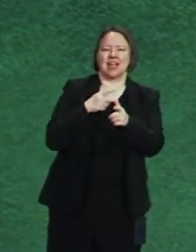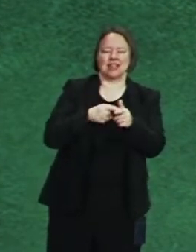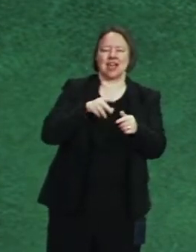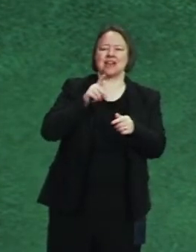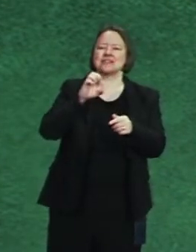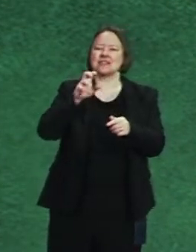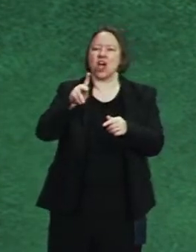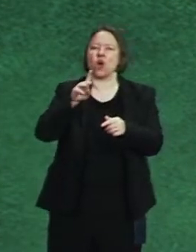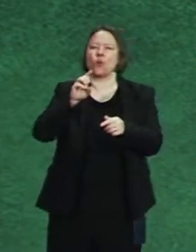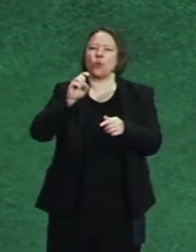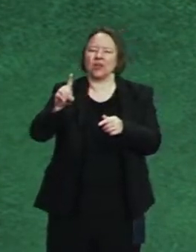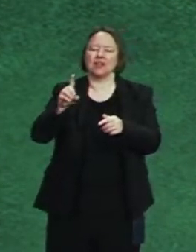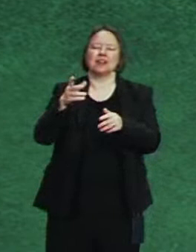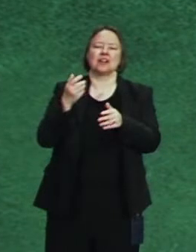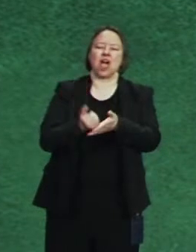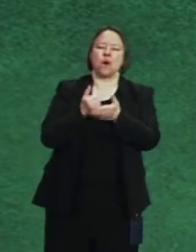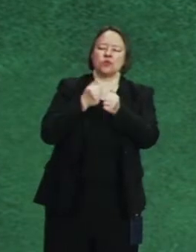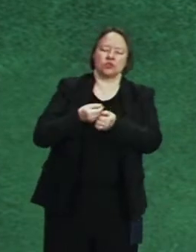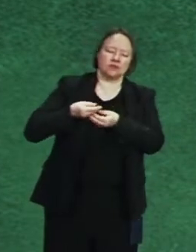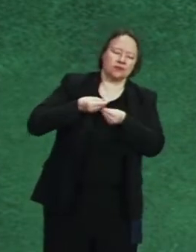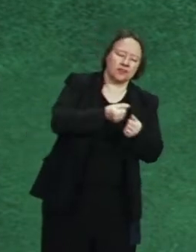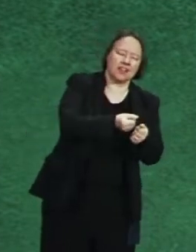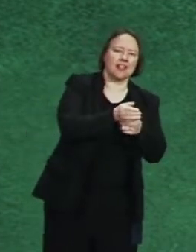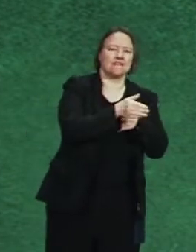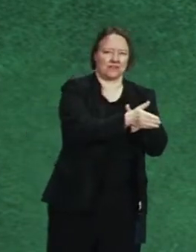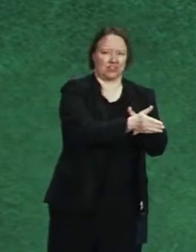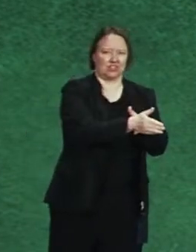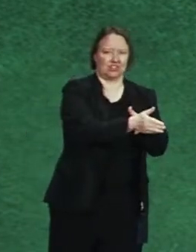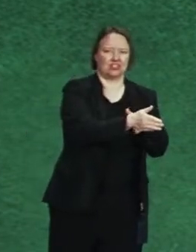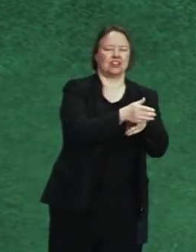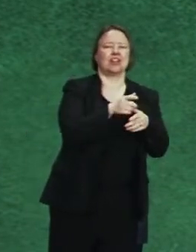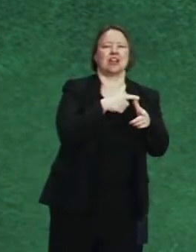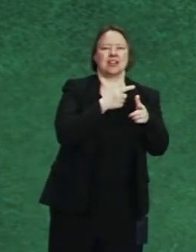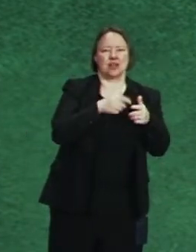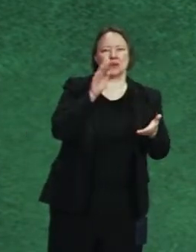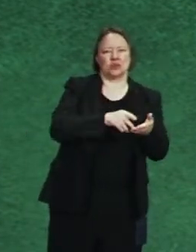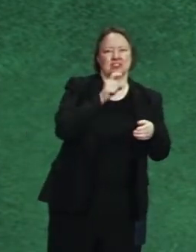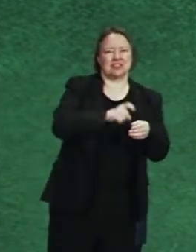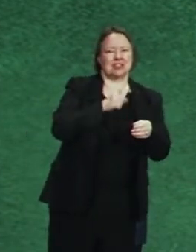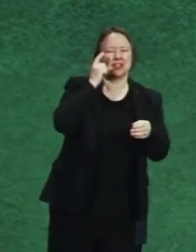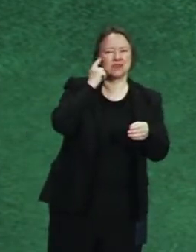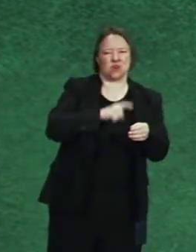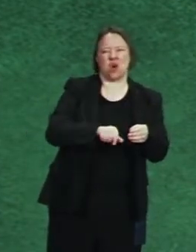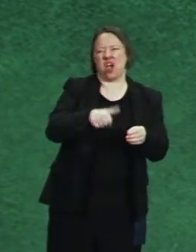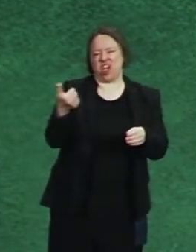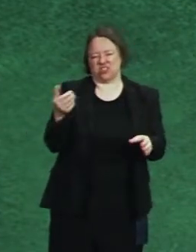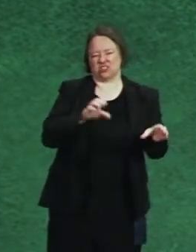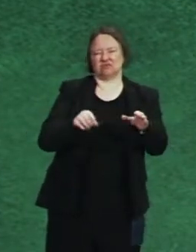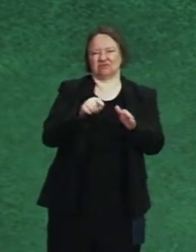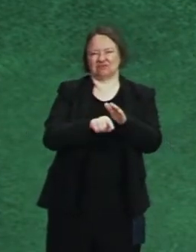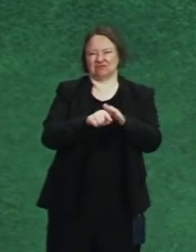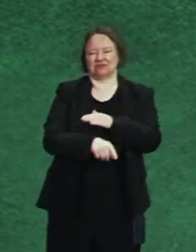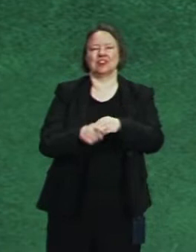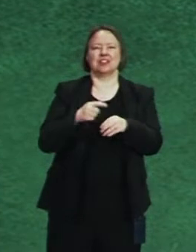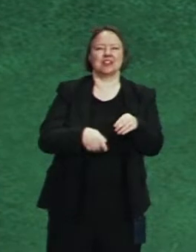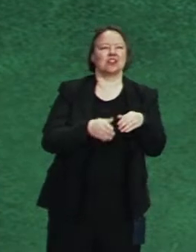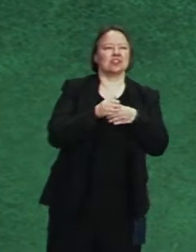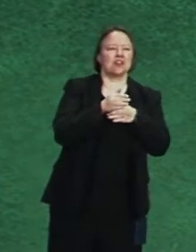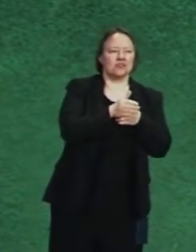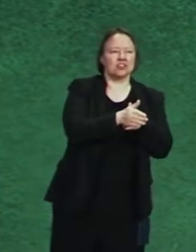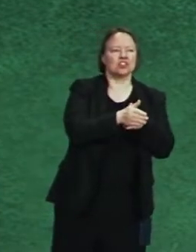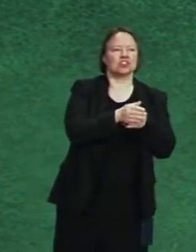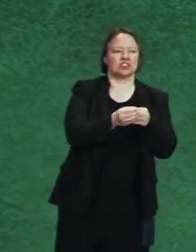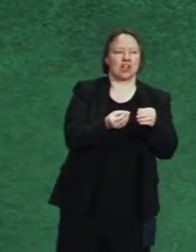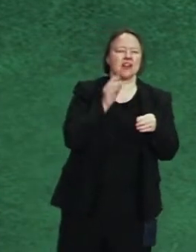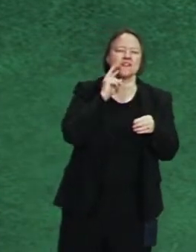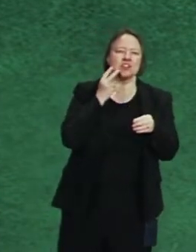system is used to supplement the fish feed, significantly reducing the need for an external fish feed. The grown fish and vegetables,